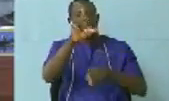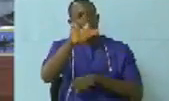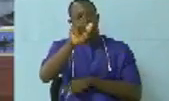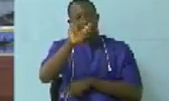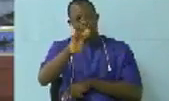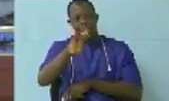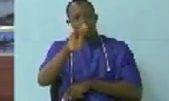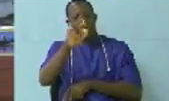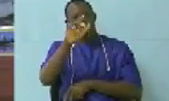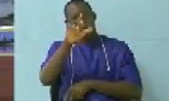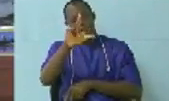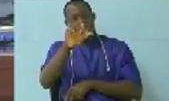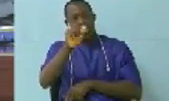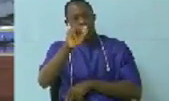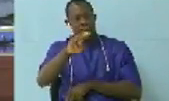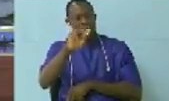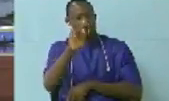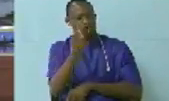Langtombo.